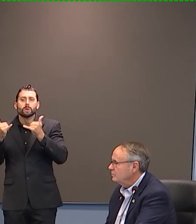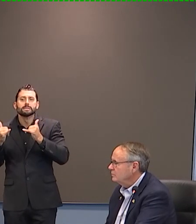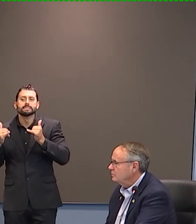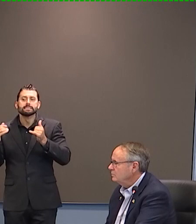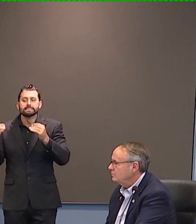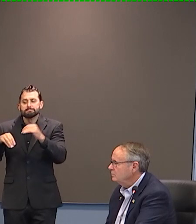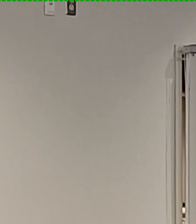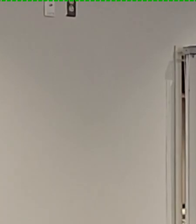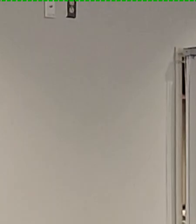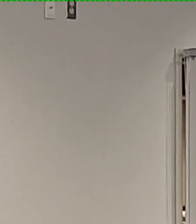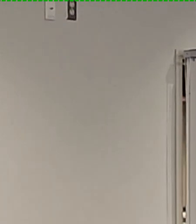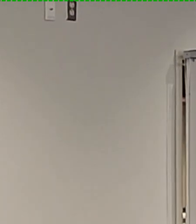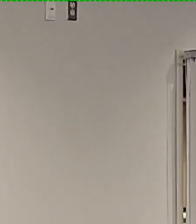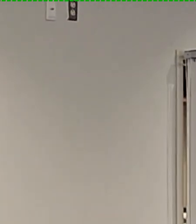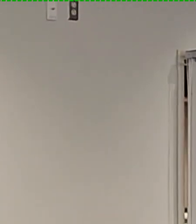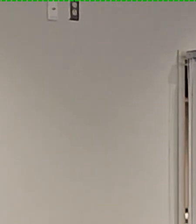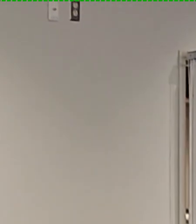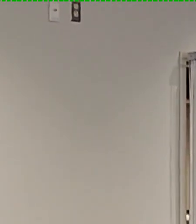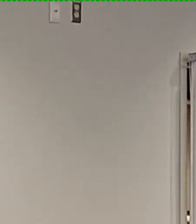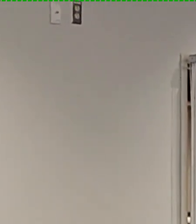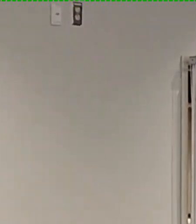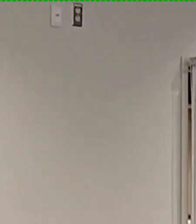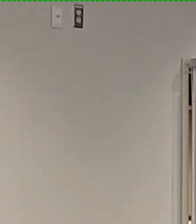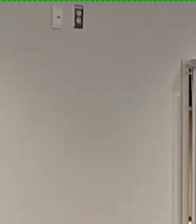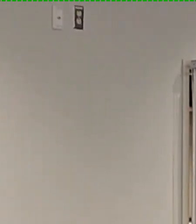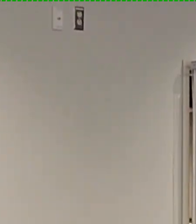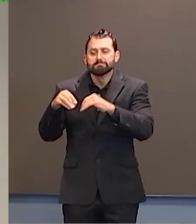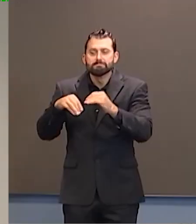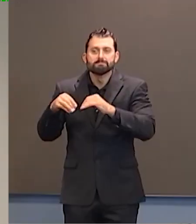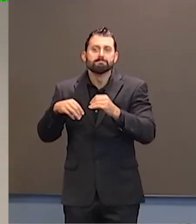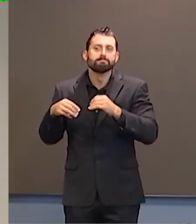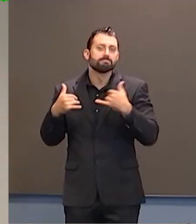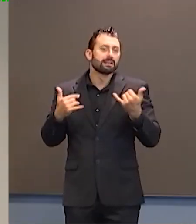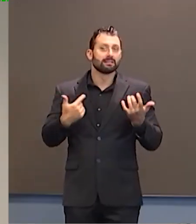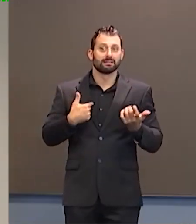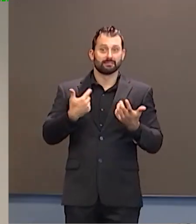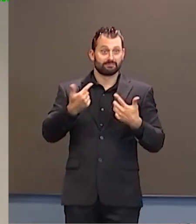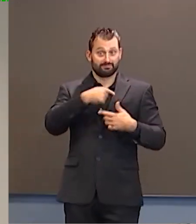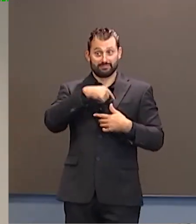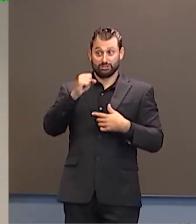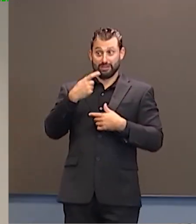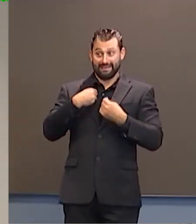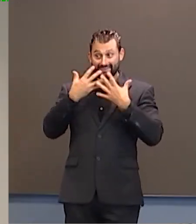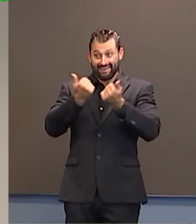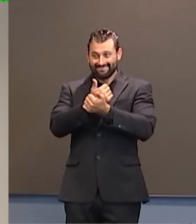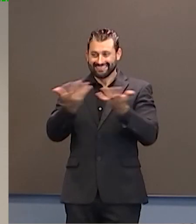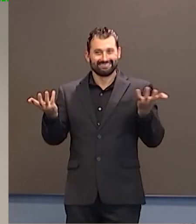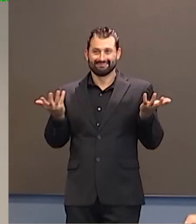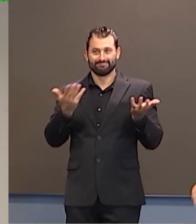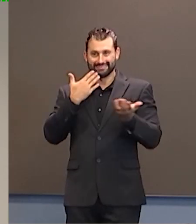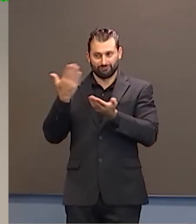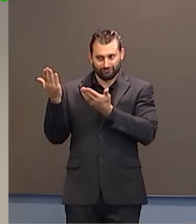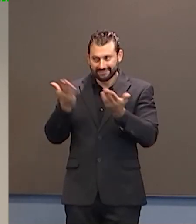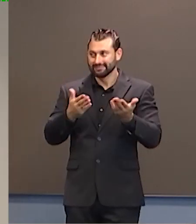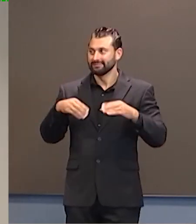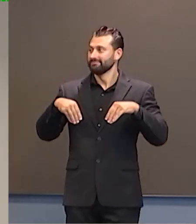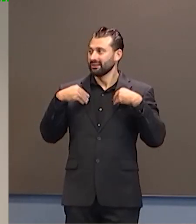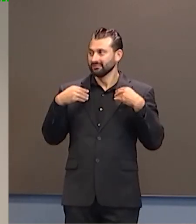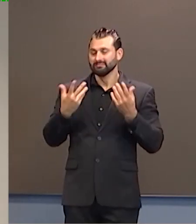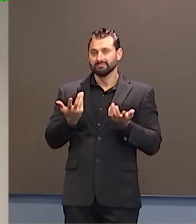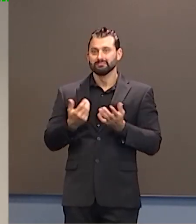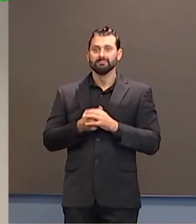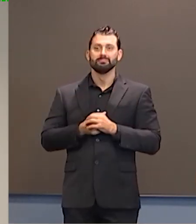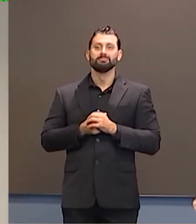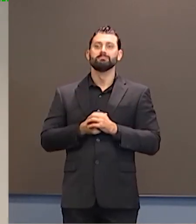things like that anymore thank you commissioner so for construction sites it's part of their policy they need to start securing those we'll